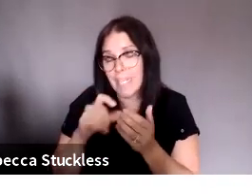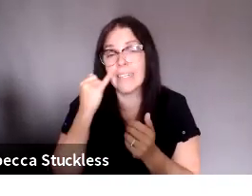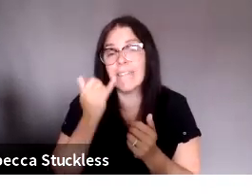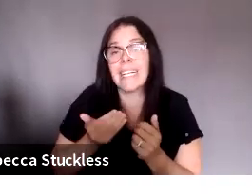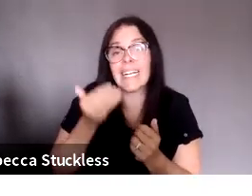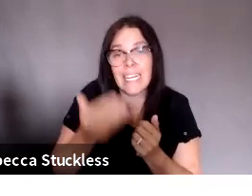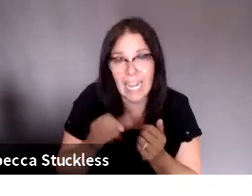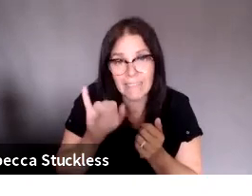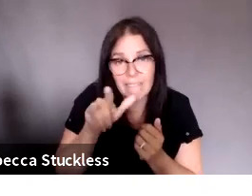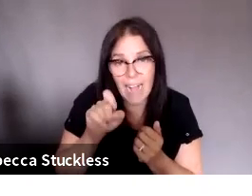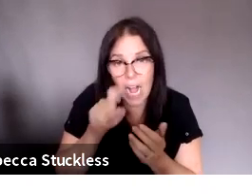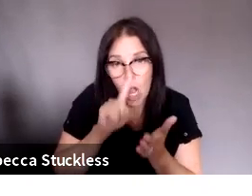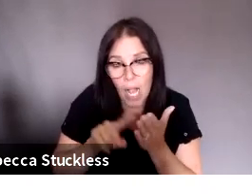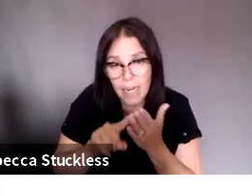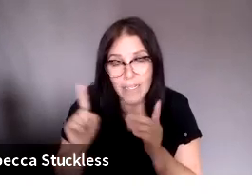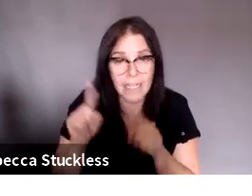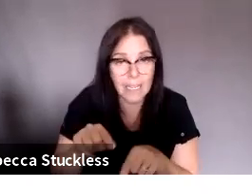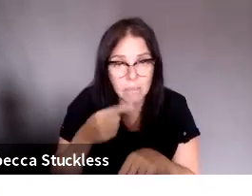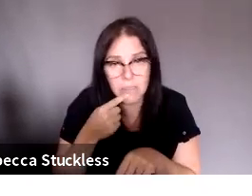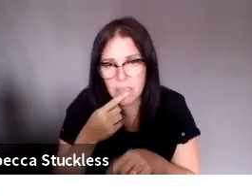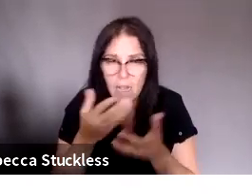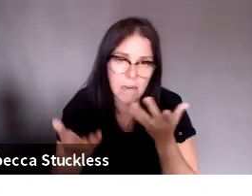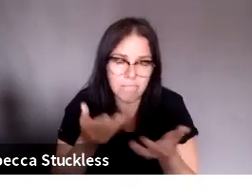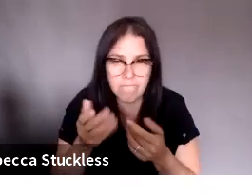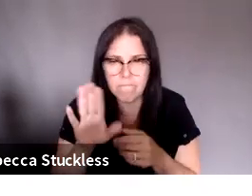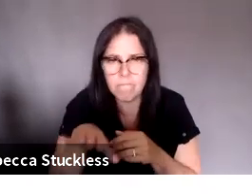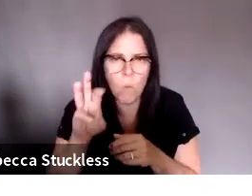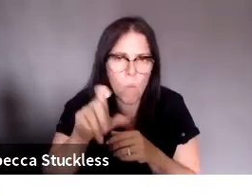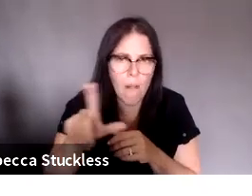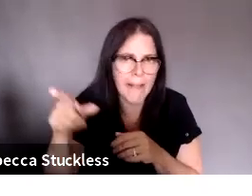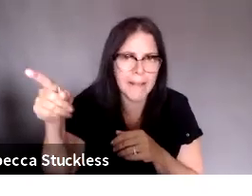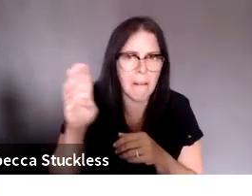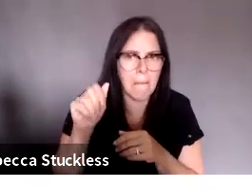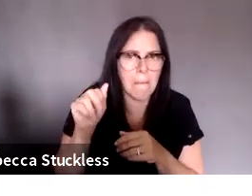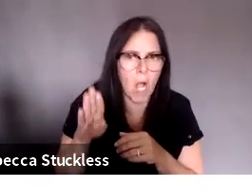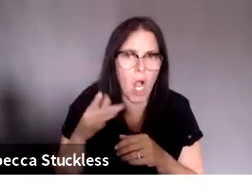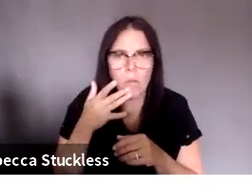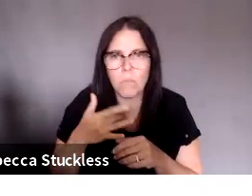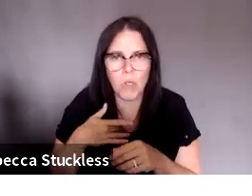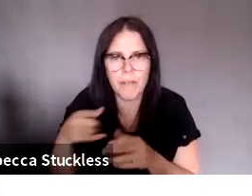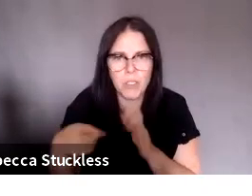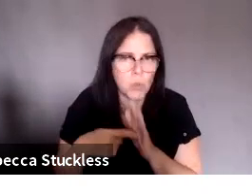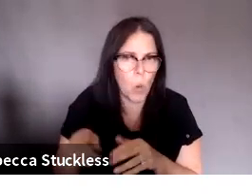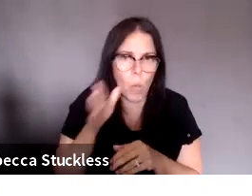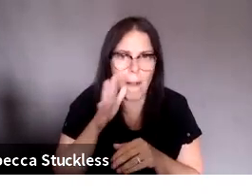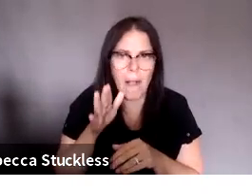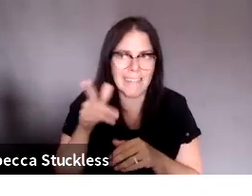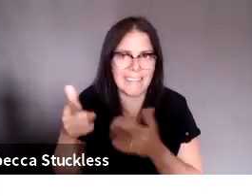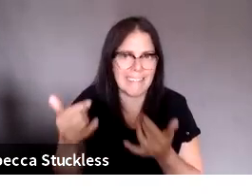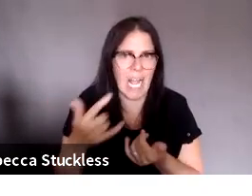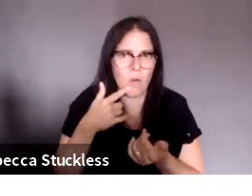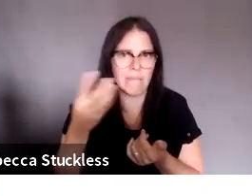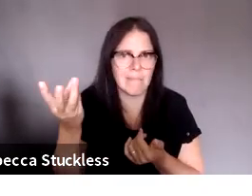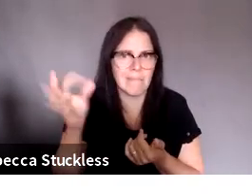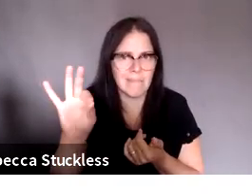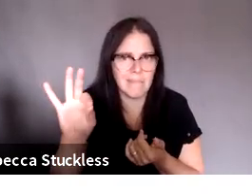your files and said to you, well, Barb's birth date shows that she's 69, but